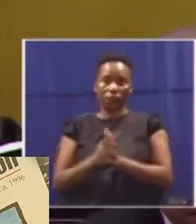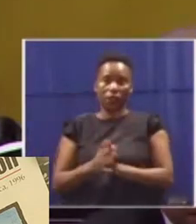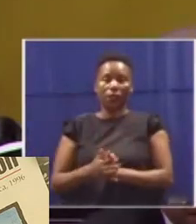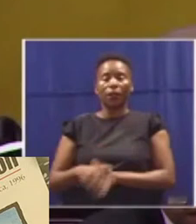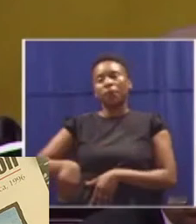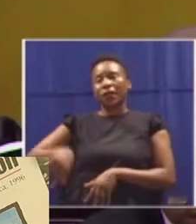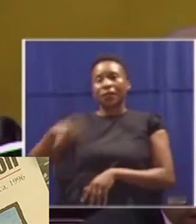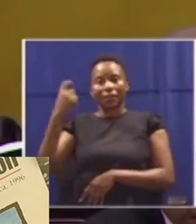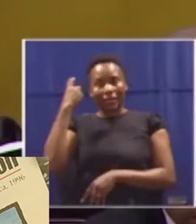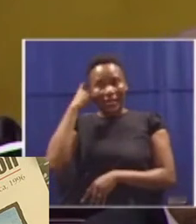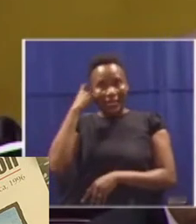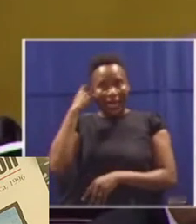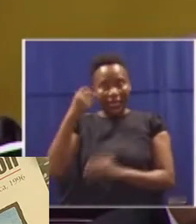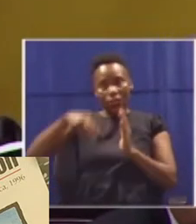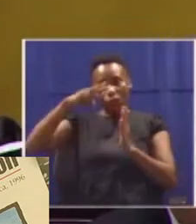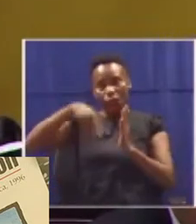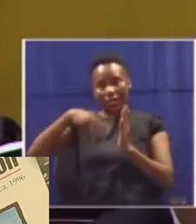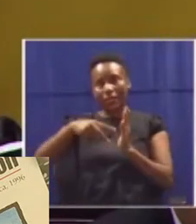bill a second time.